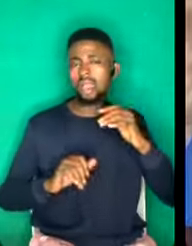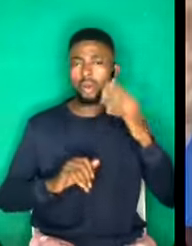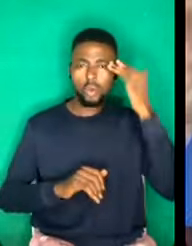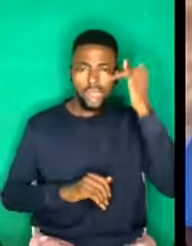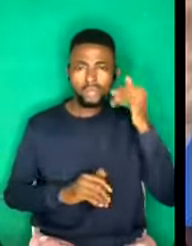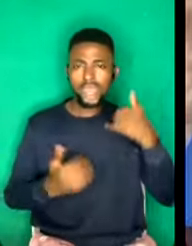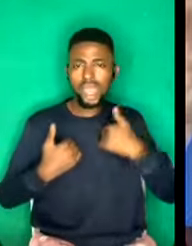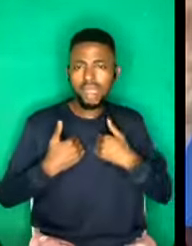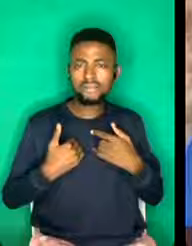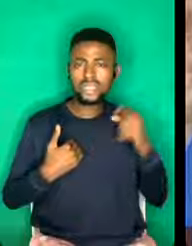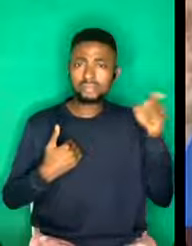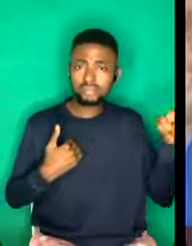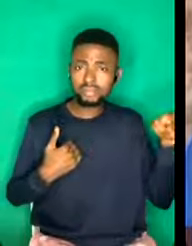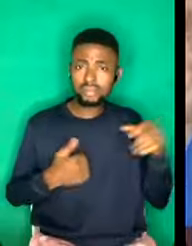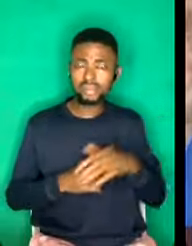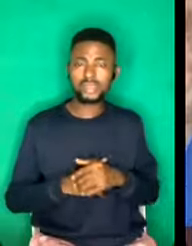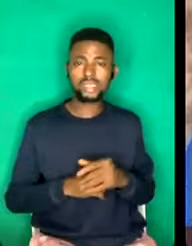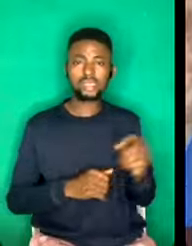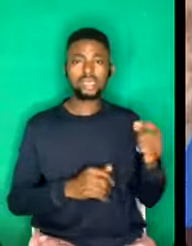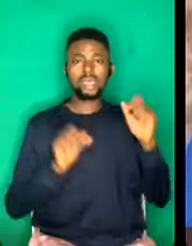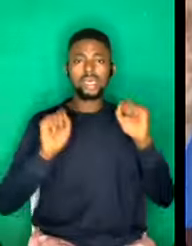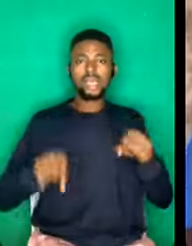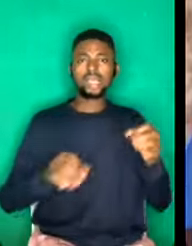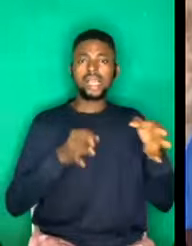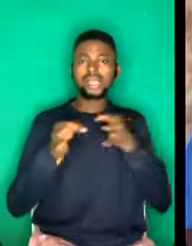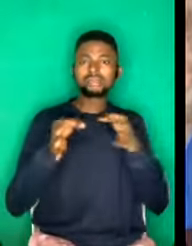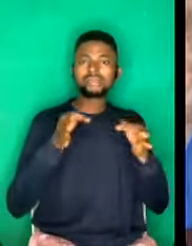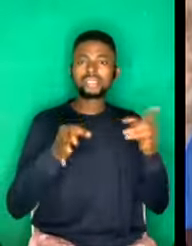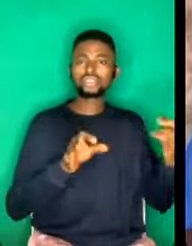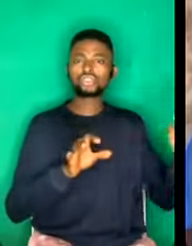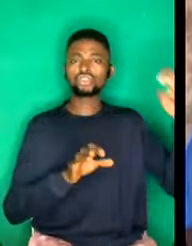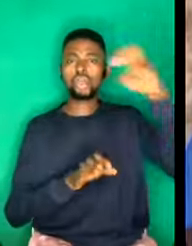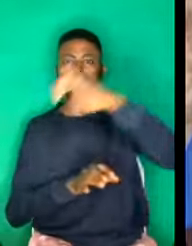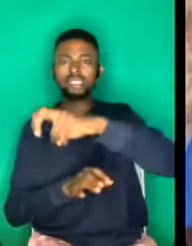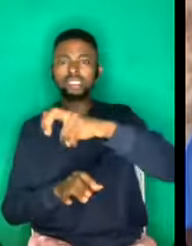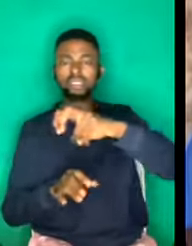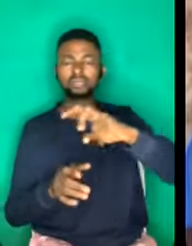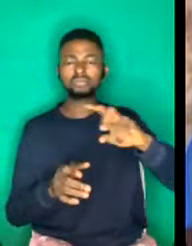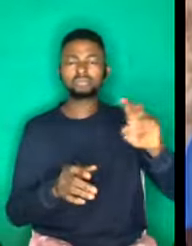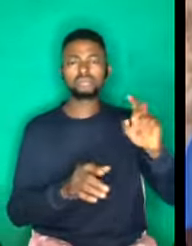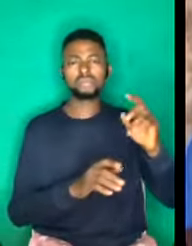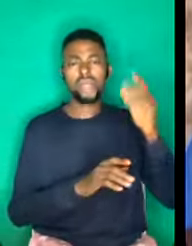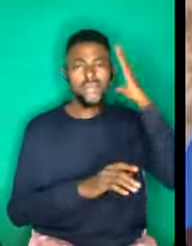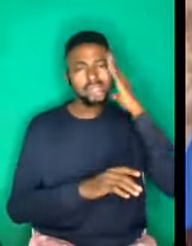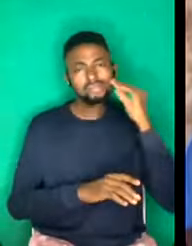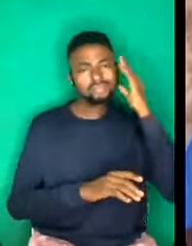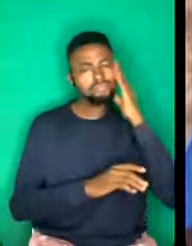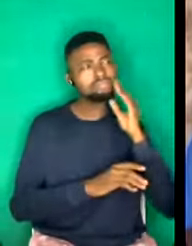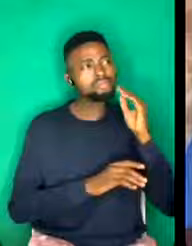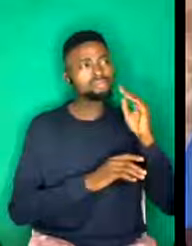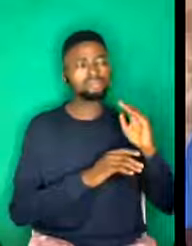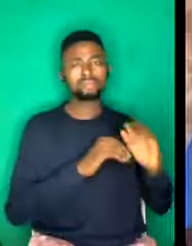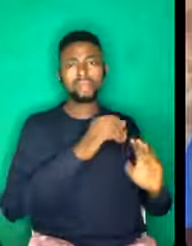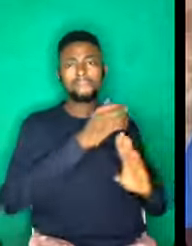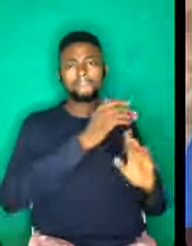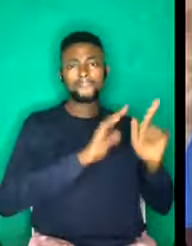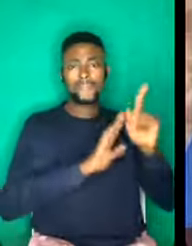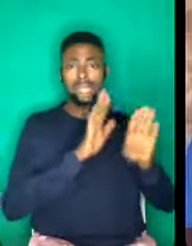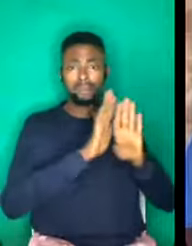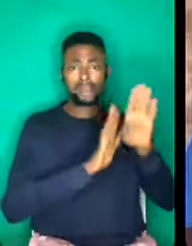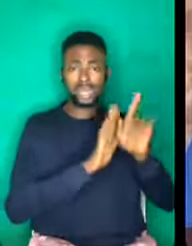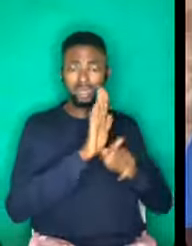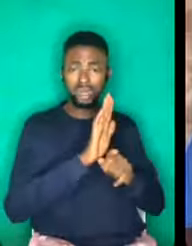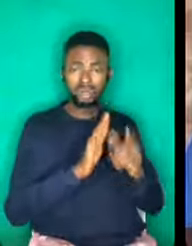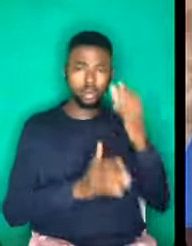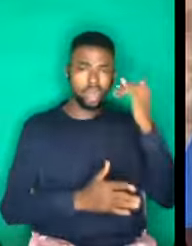Can you tell us your journey into the deaf, culture, or why the interest in the deaf